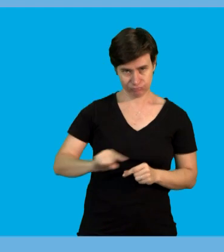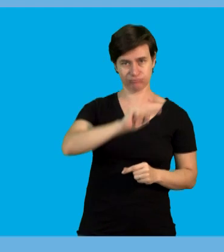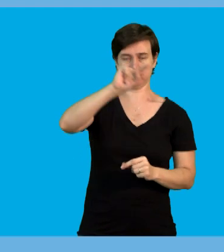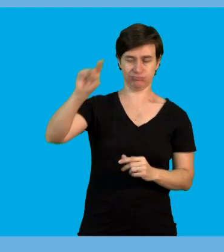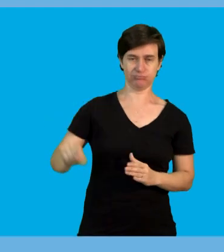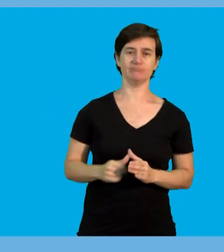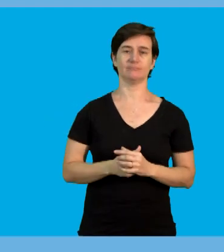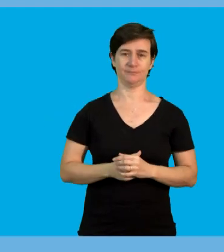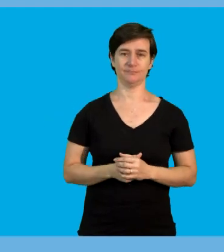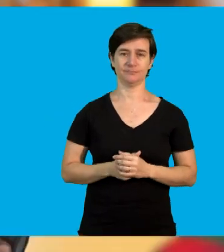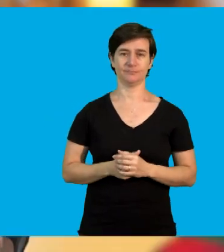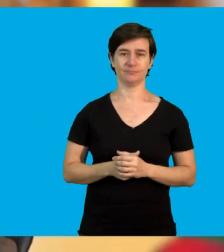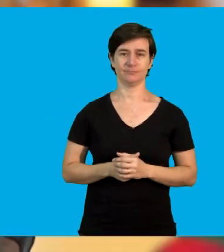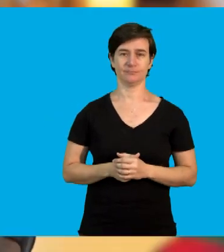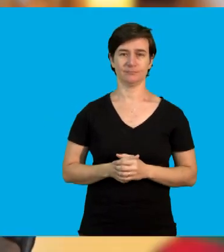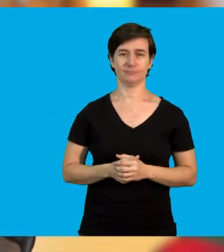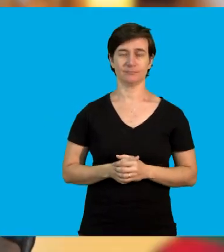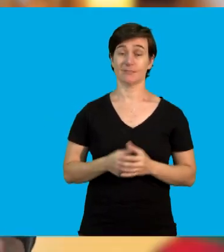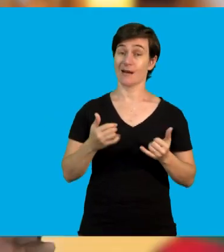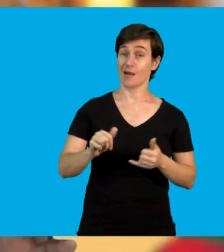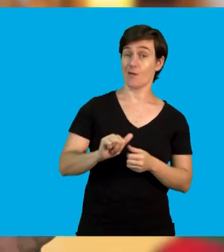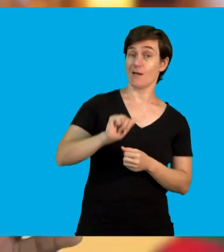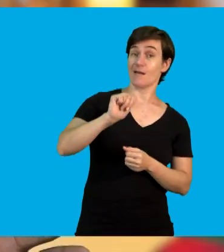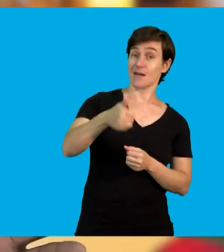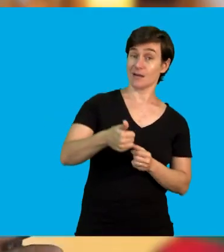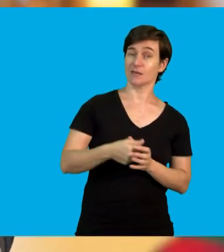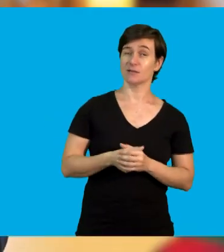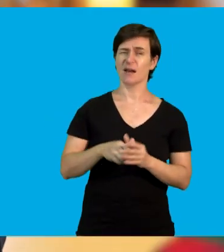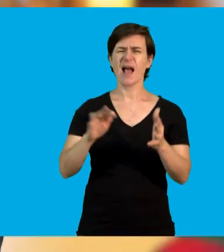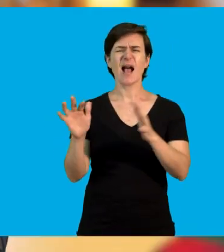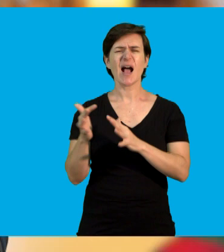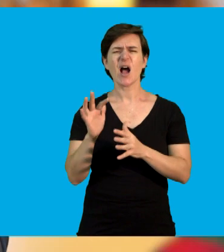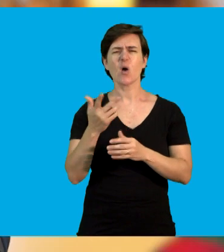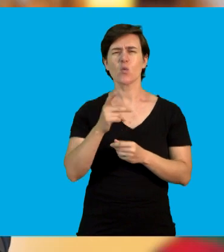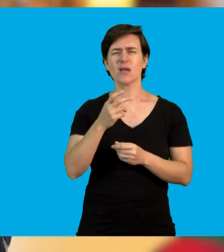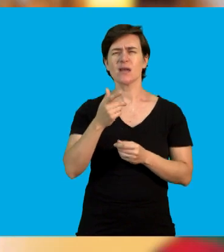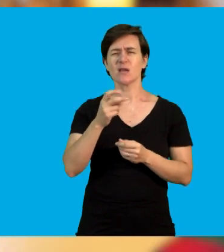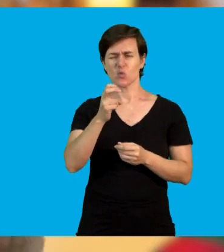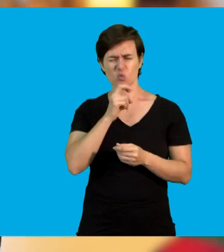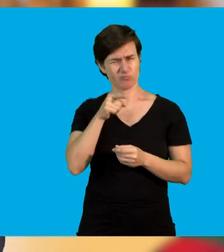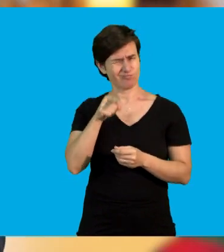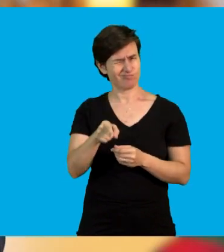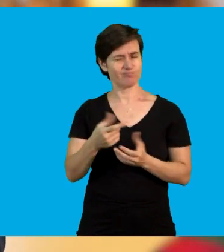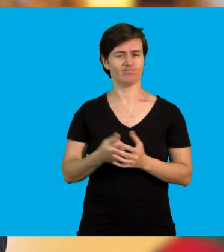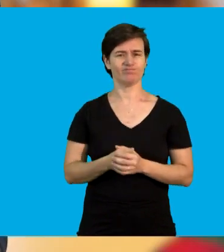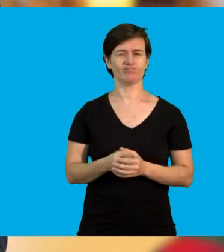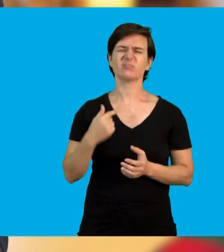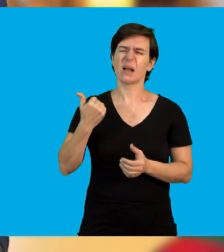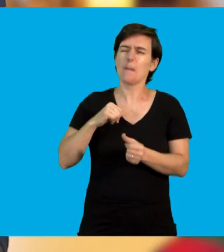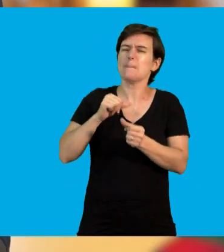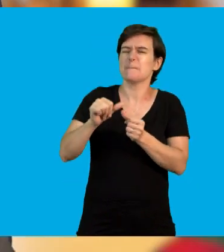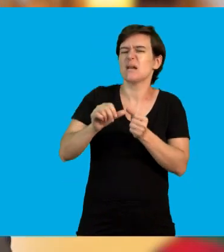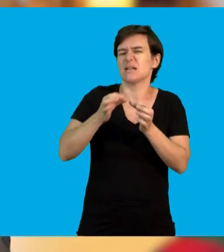here. Now, with that said, now we can move on to the words that you're going to be using throughout this lesson. So to